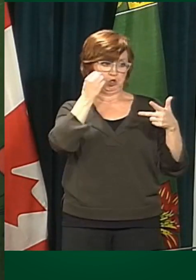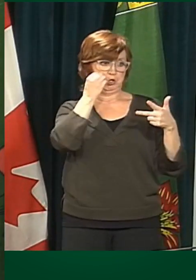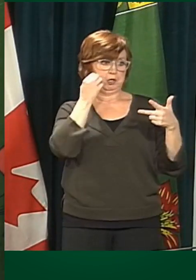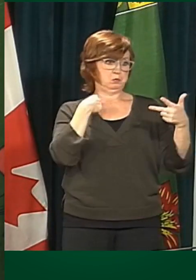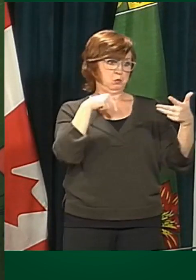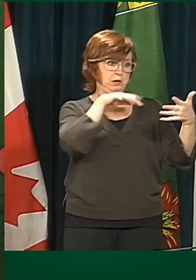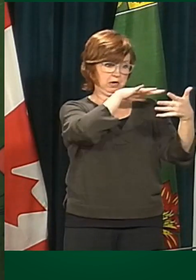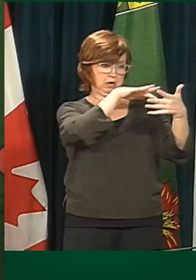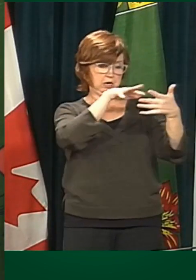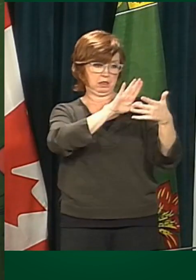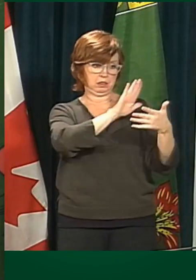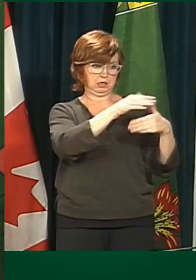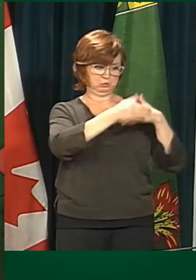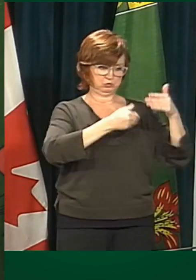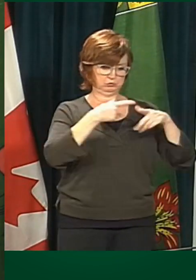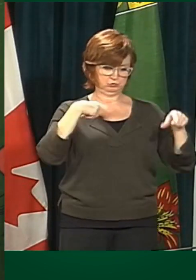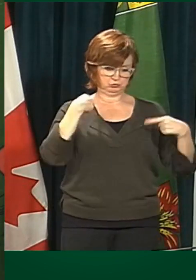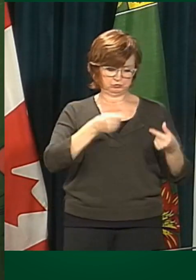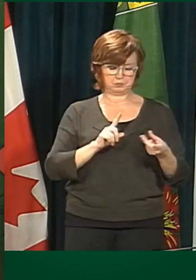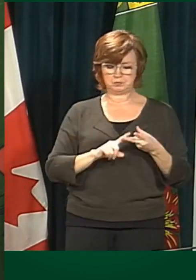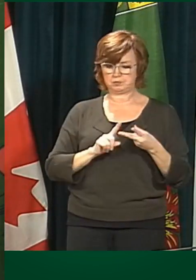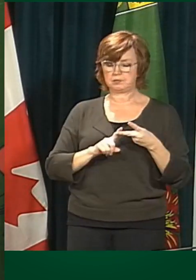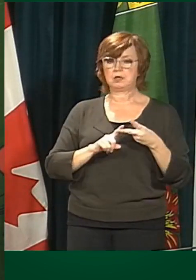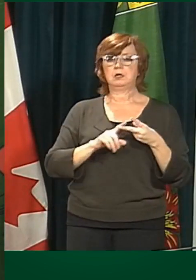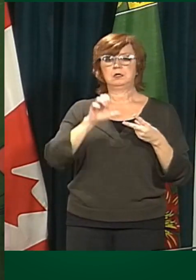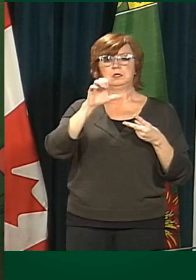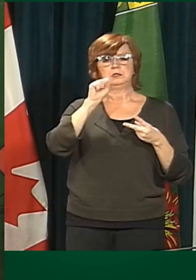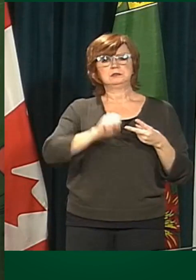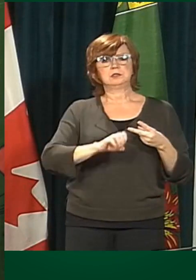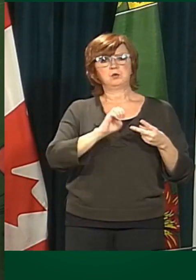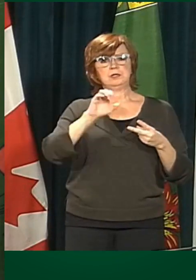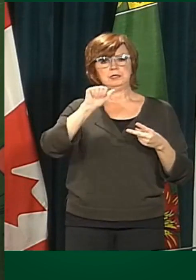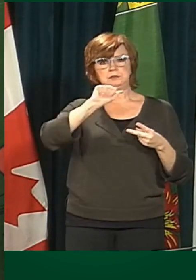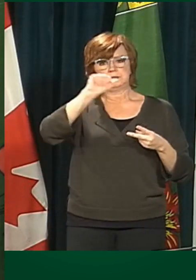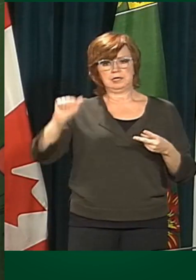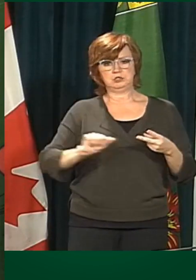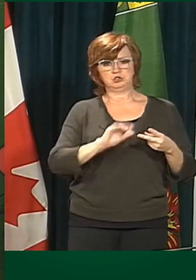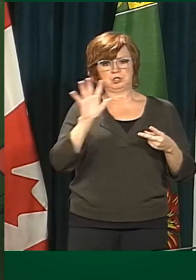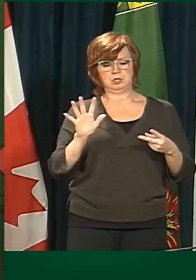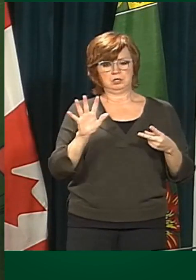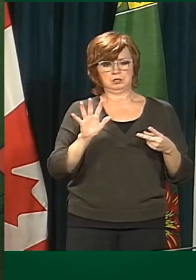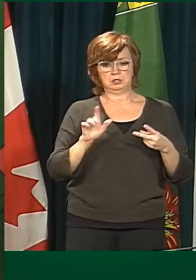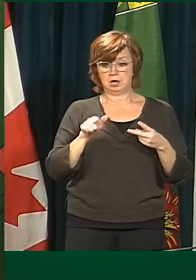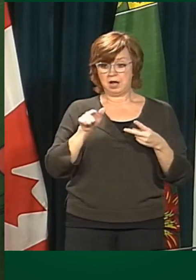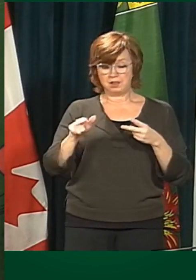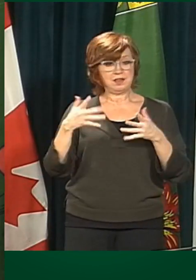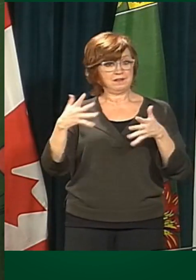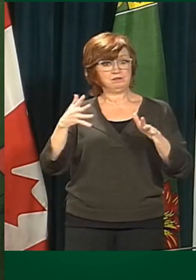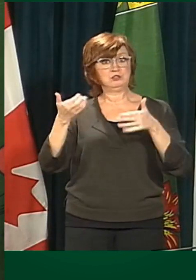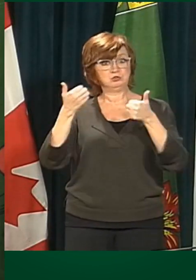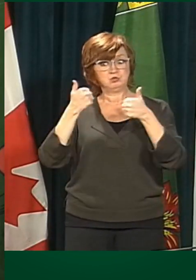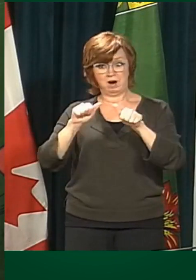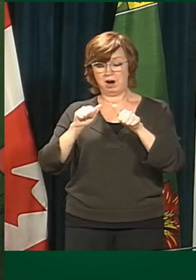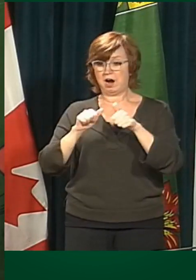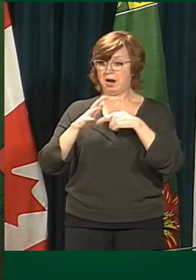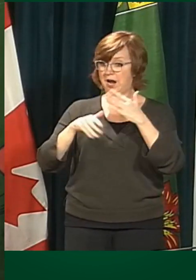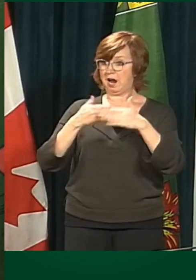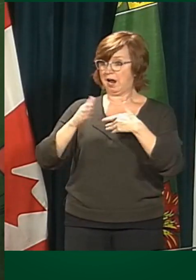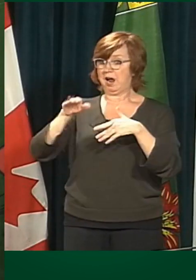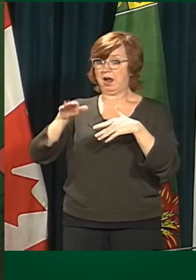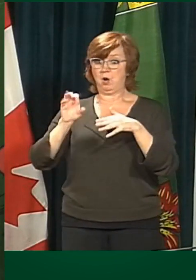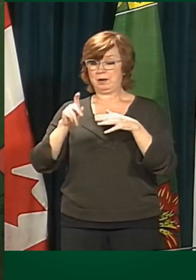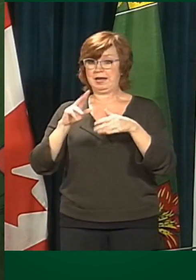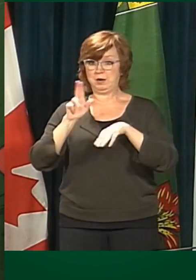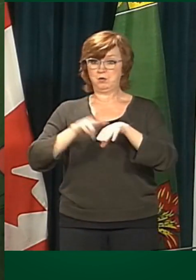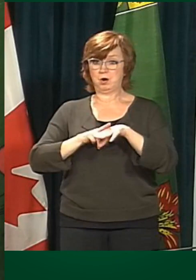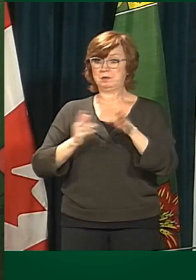measures. We've been looking very closely in countries in Southeast Asia that, in fact, tried to go back to normal and then saw a bit of a